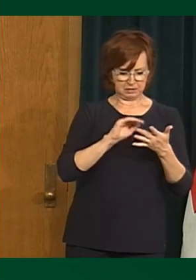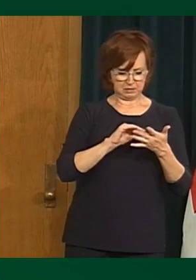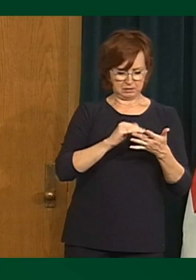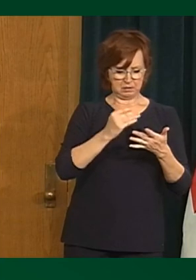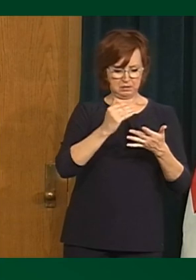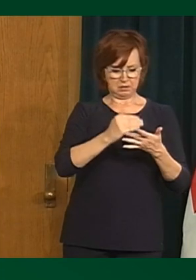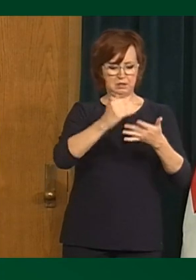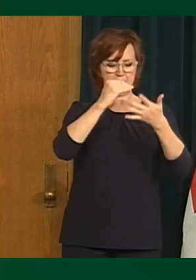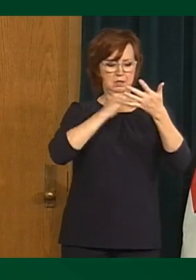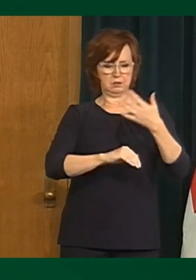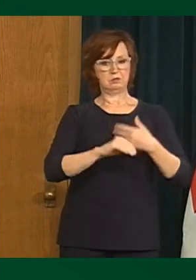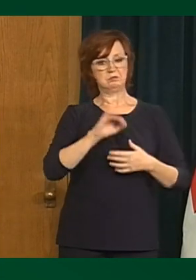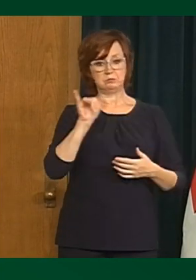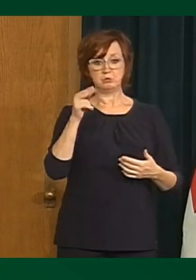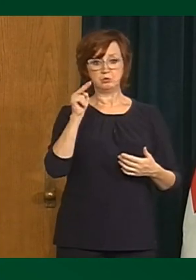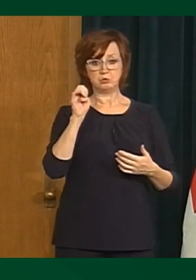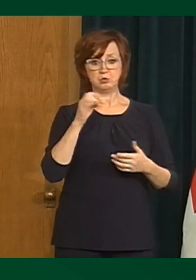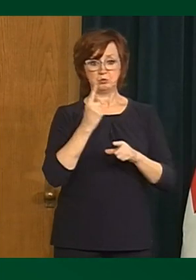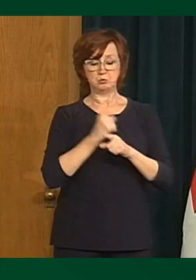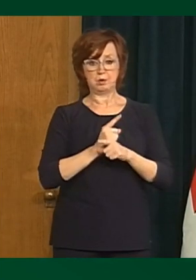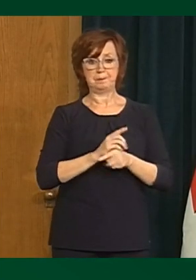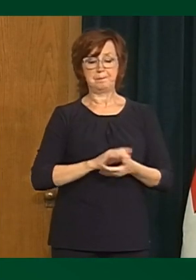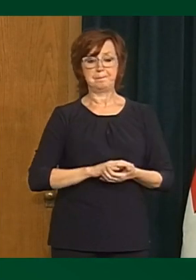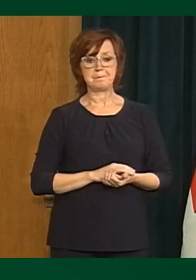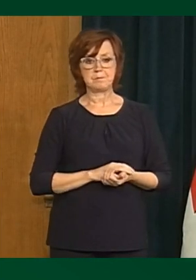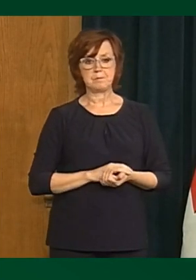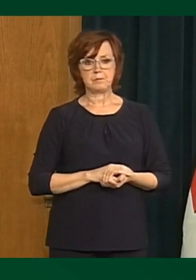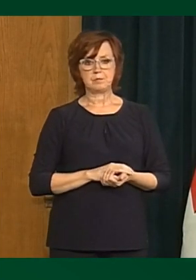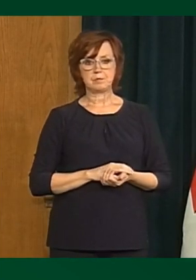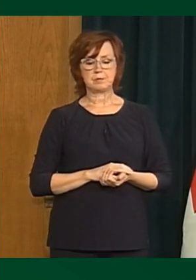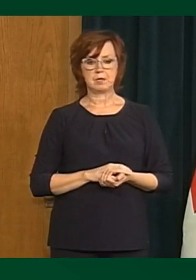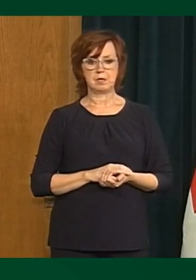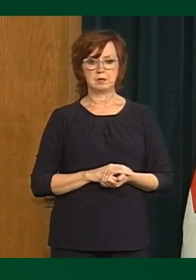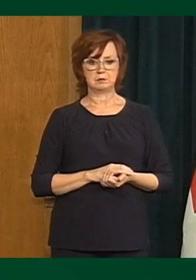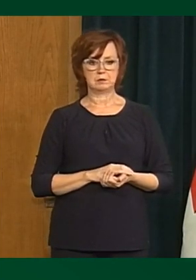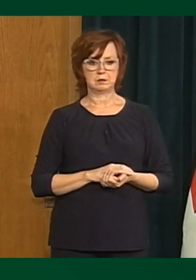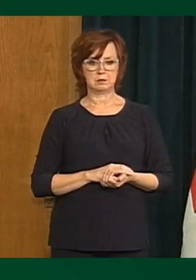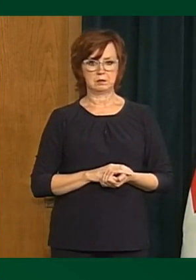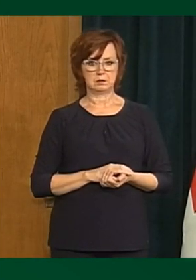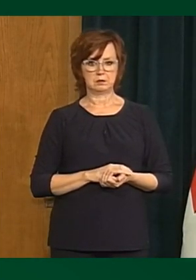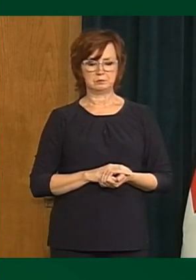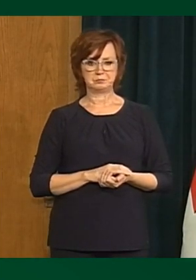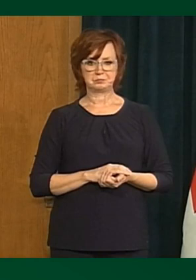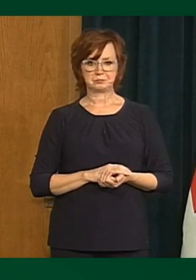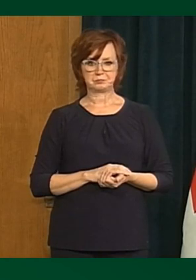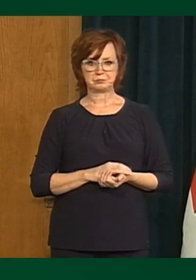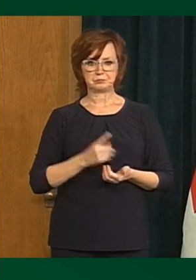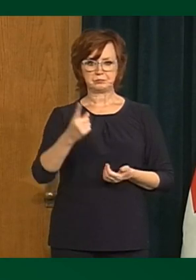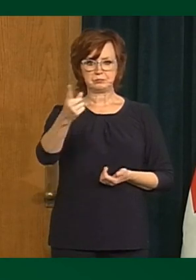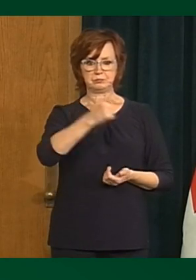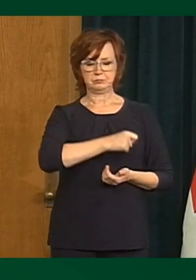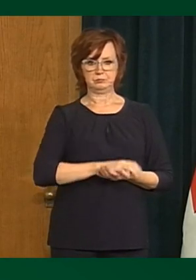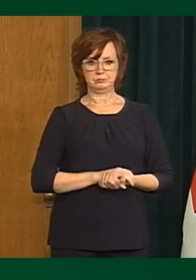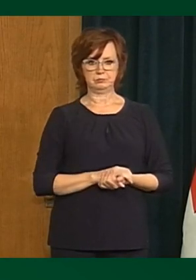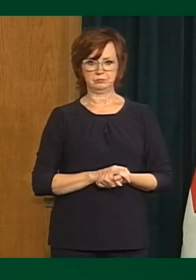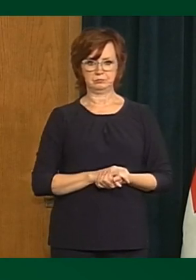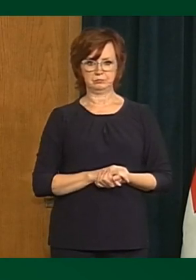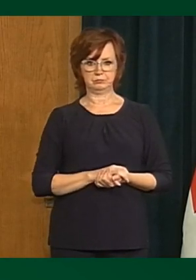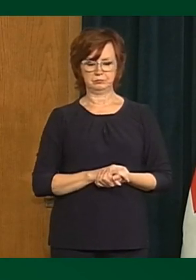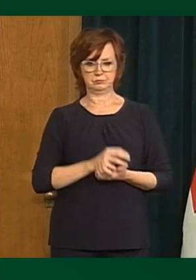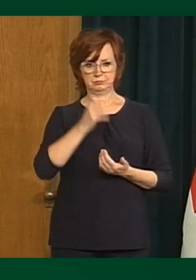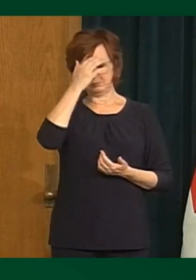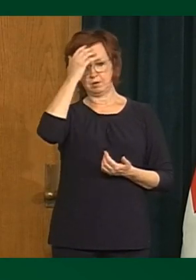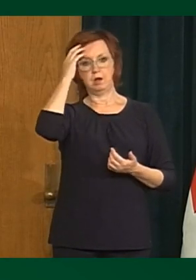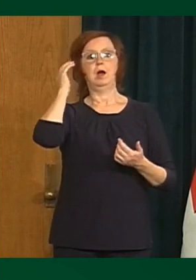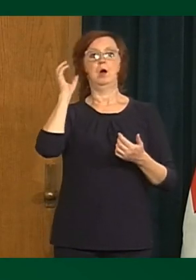June. And again, what specifically do you need to see? Like, we've seen a case where there's been localized flare-ups, but you still moved ahead